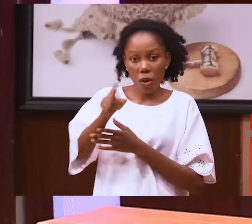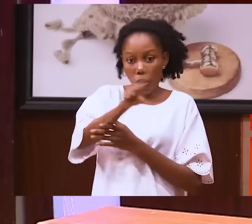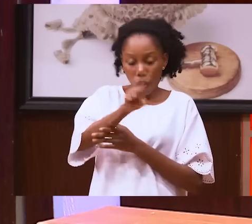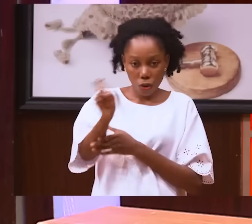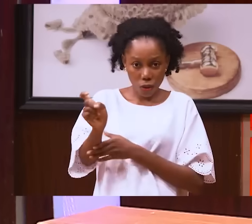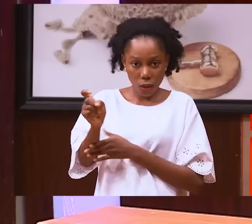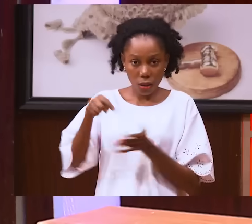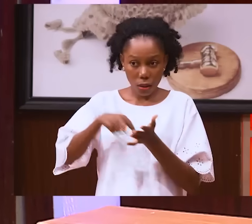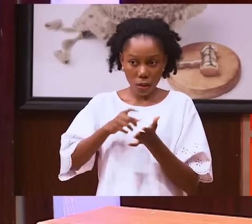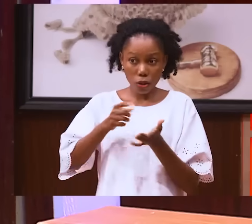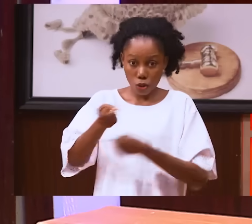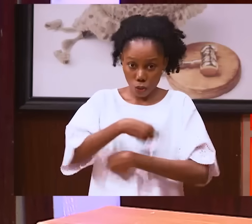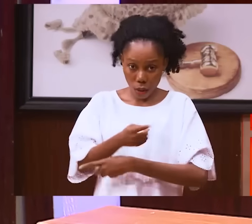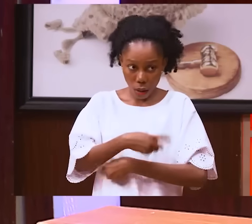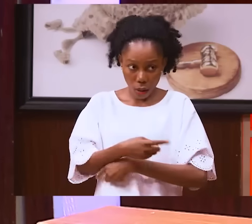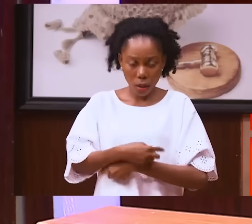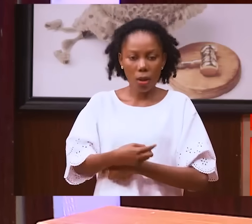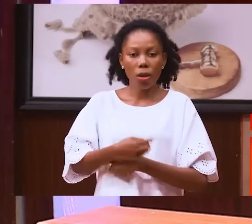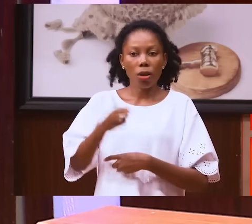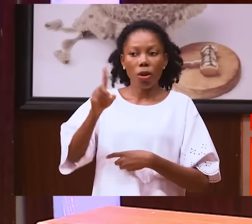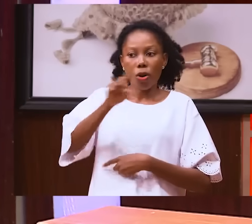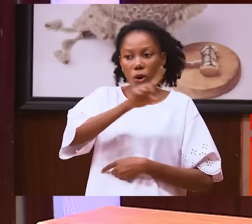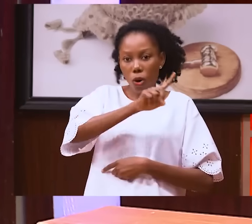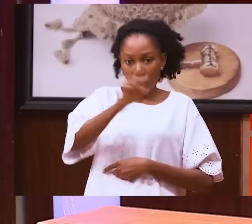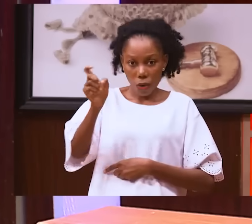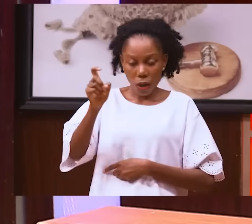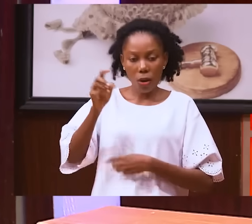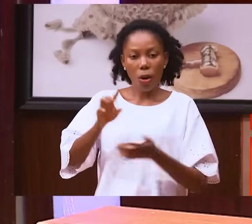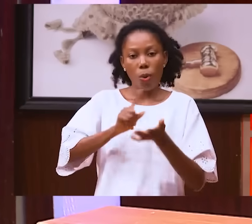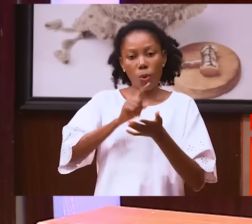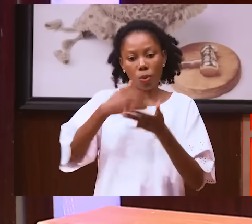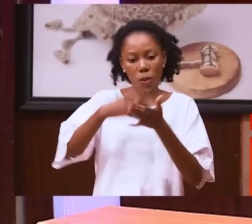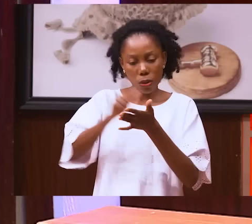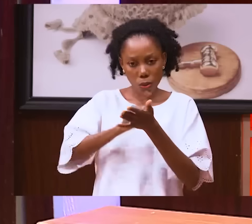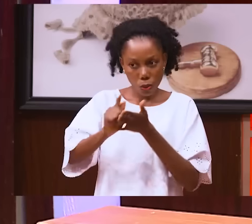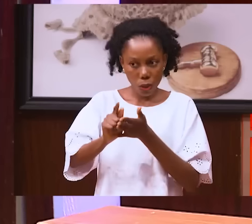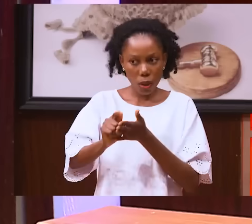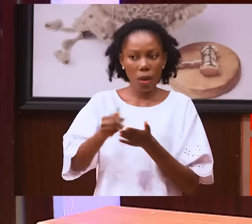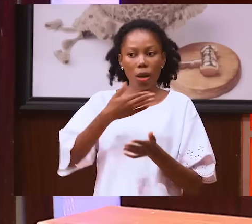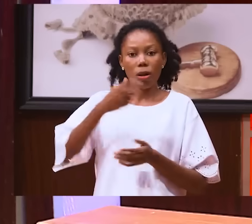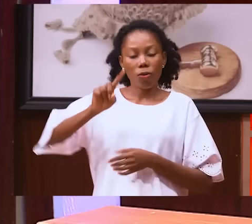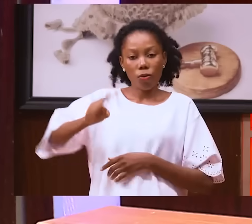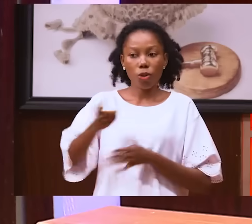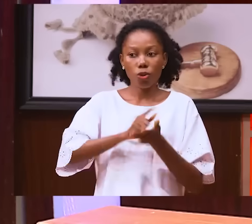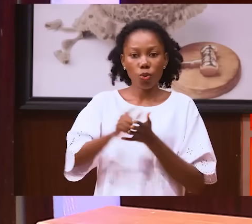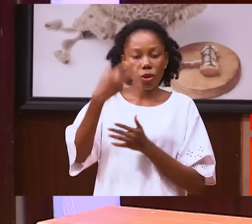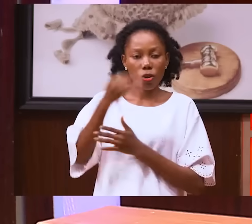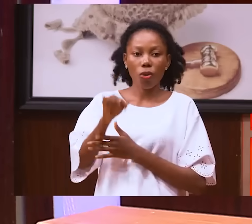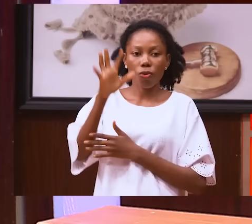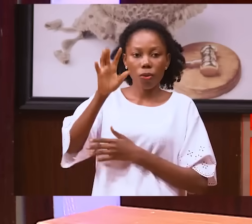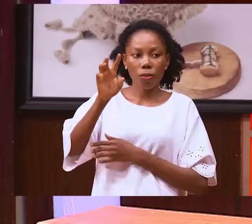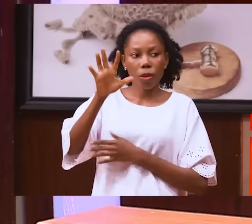100 this week or today, then next week another 100. First week of February,